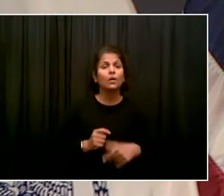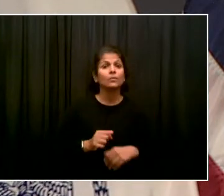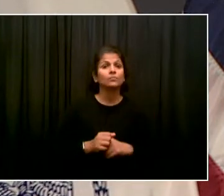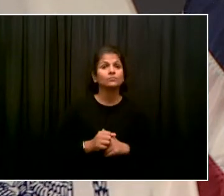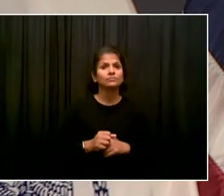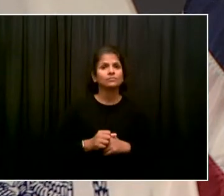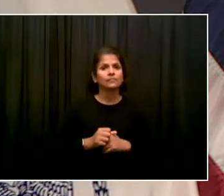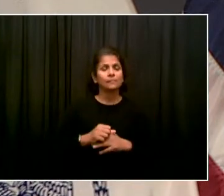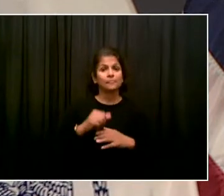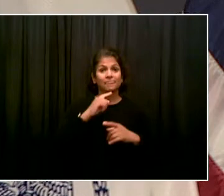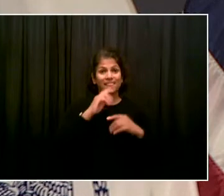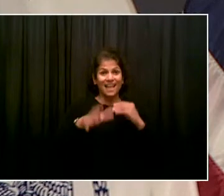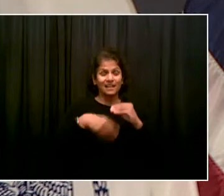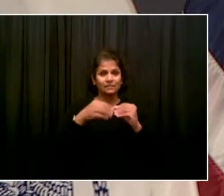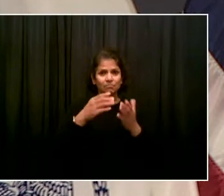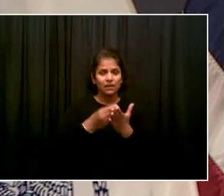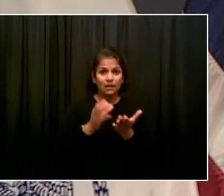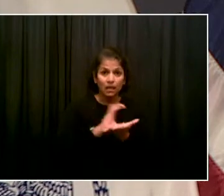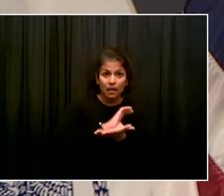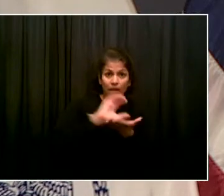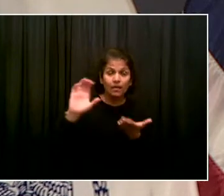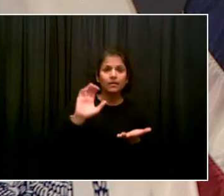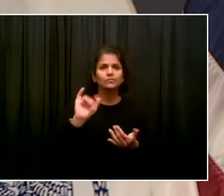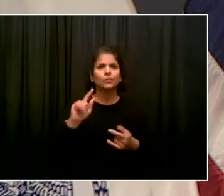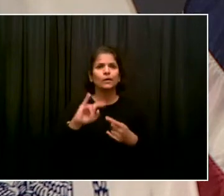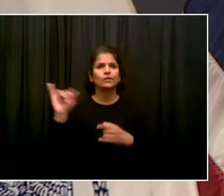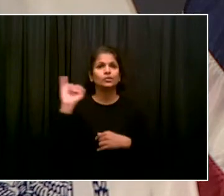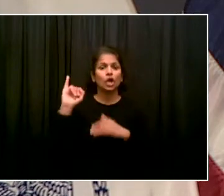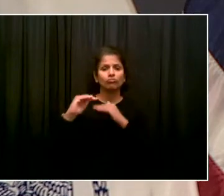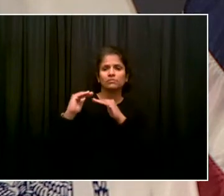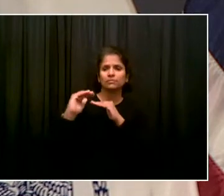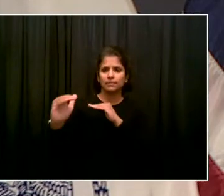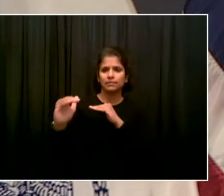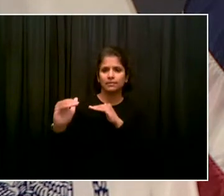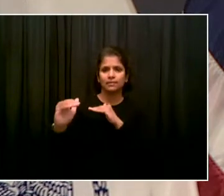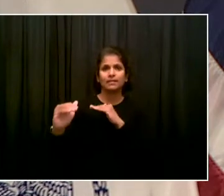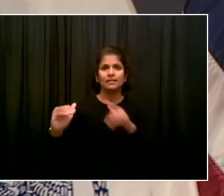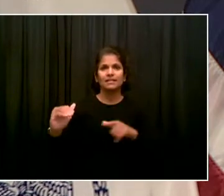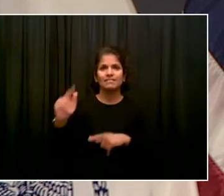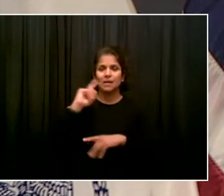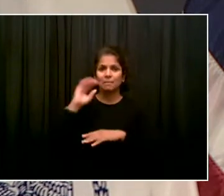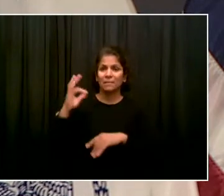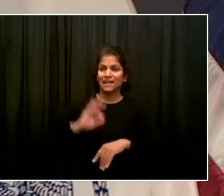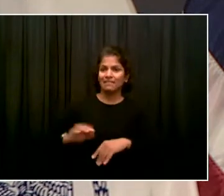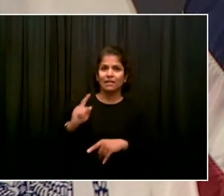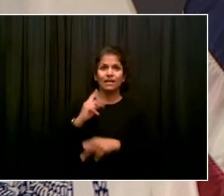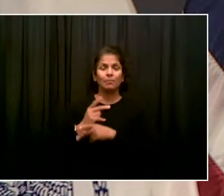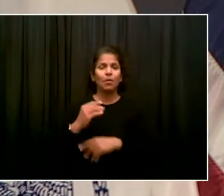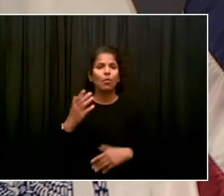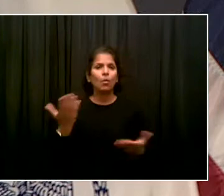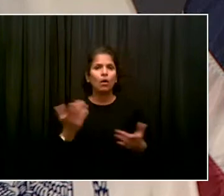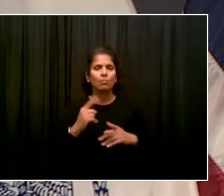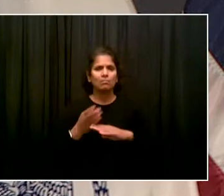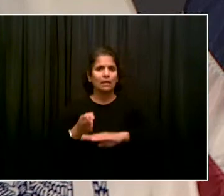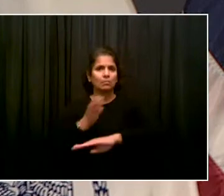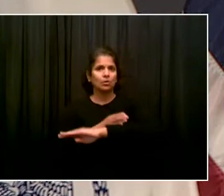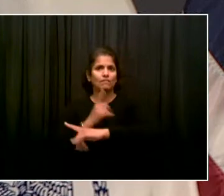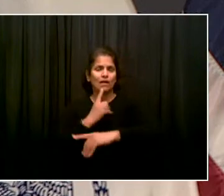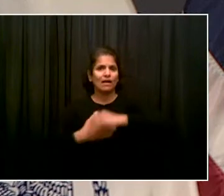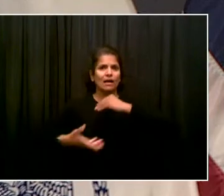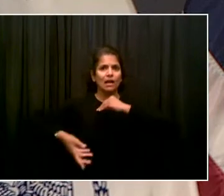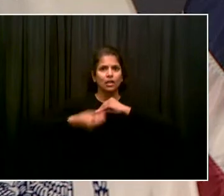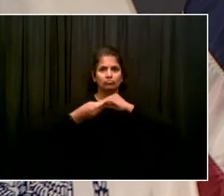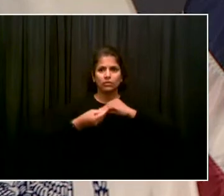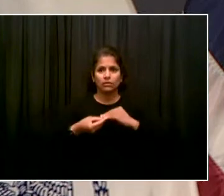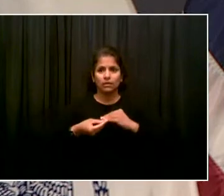We needed to do it in a way that would keep the same benefits or even improve upon them, and that's what we did. It was all done through an exhaustive process with